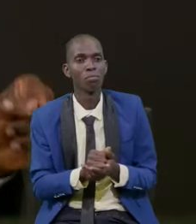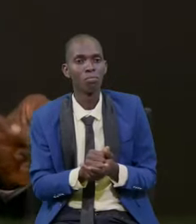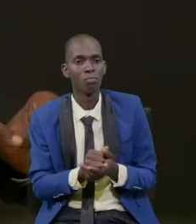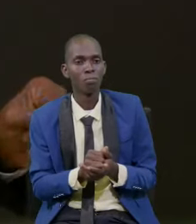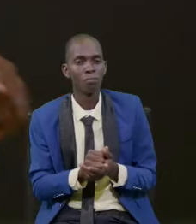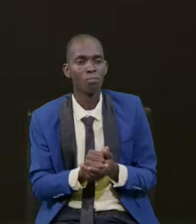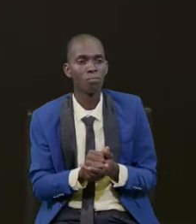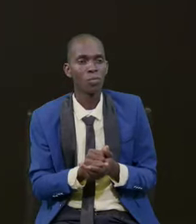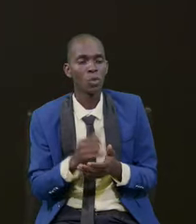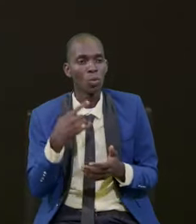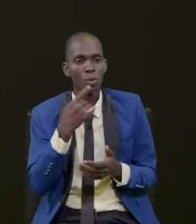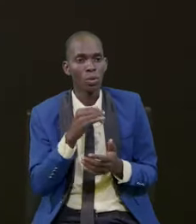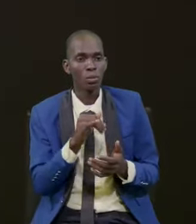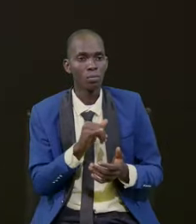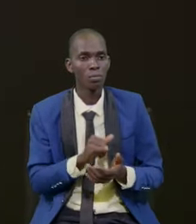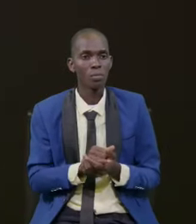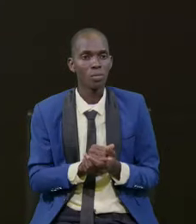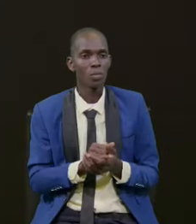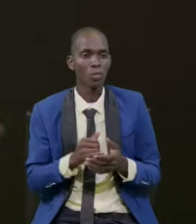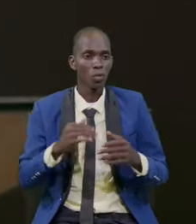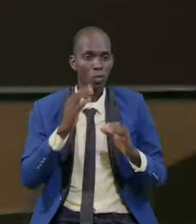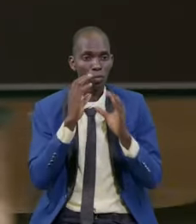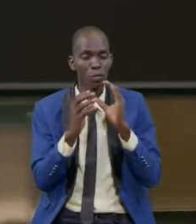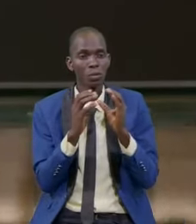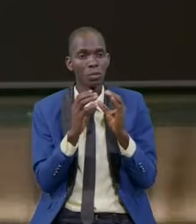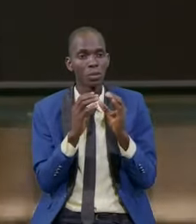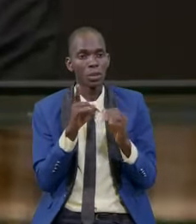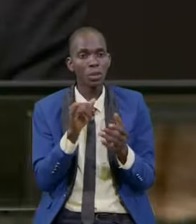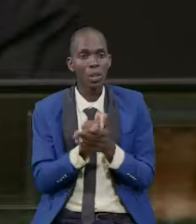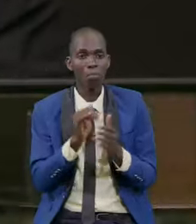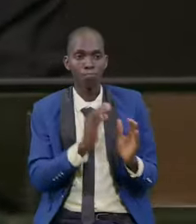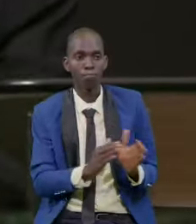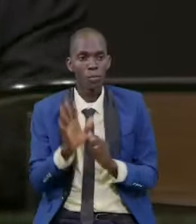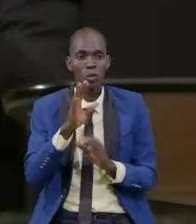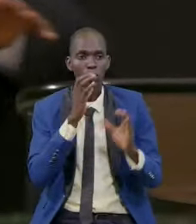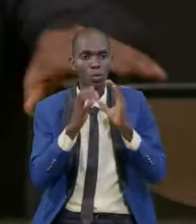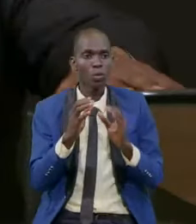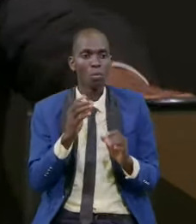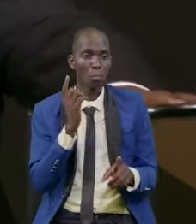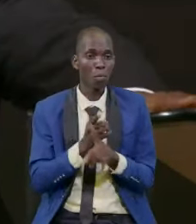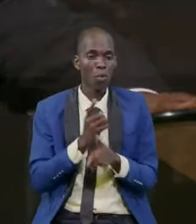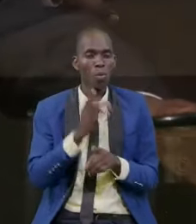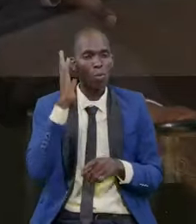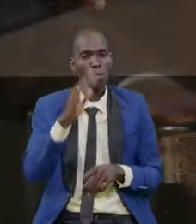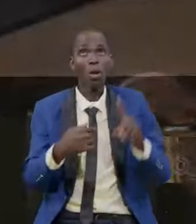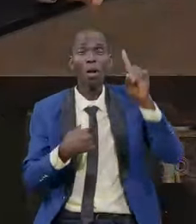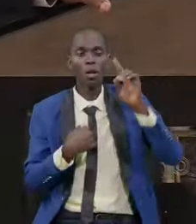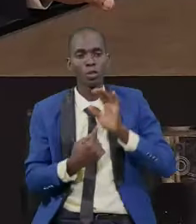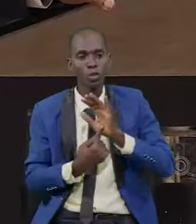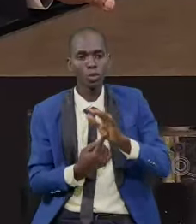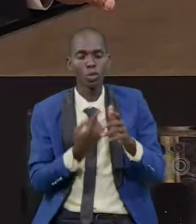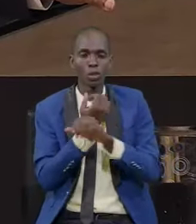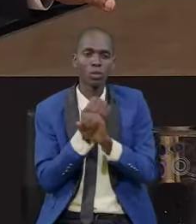show the salvation of God. I pray the Lord will help